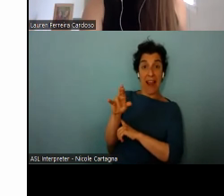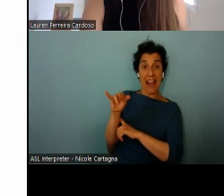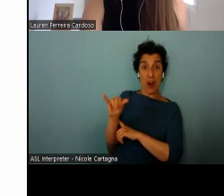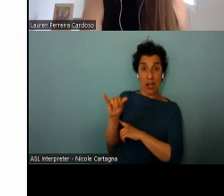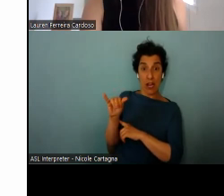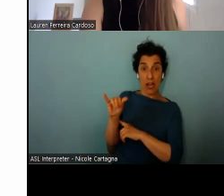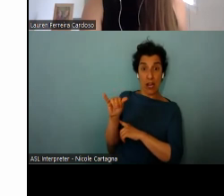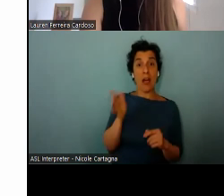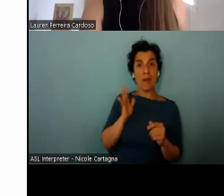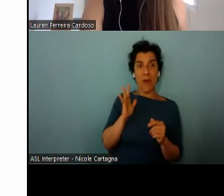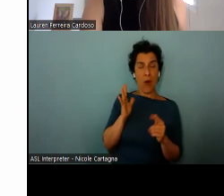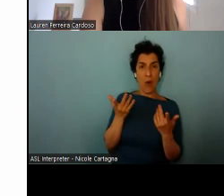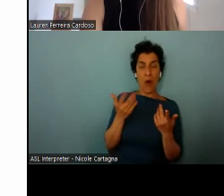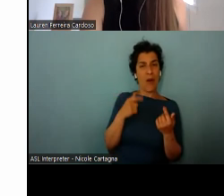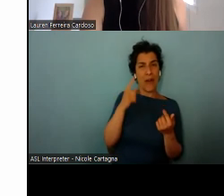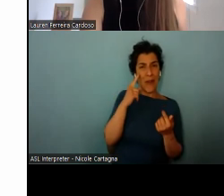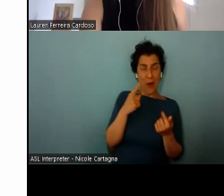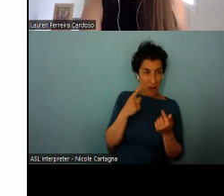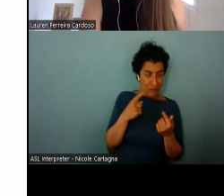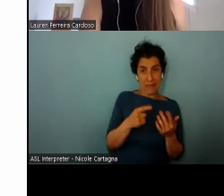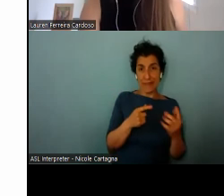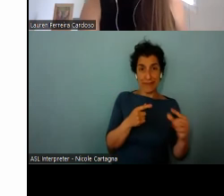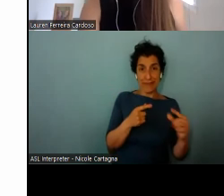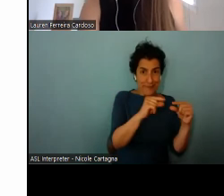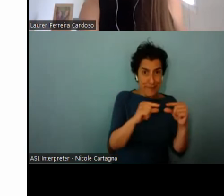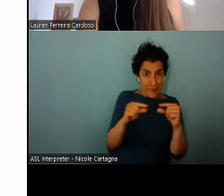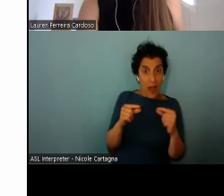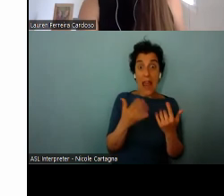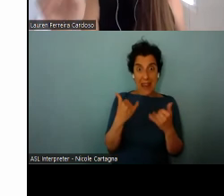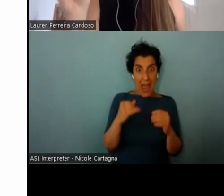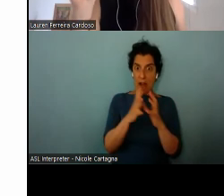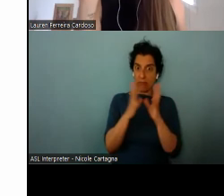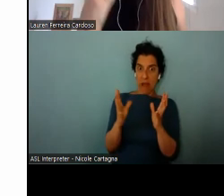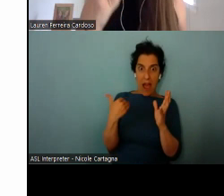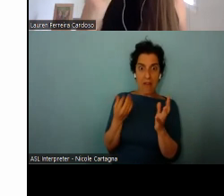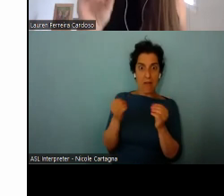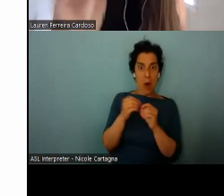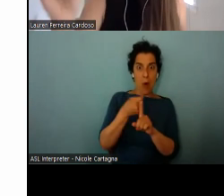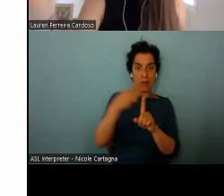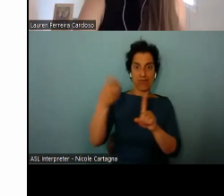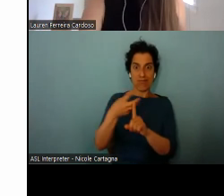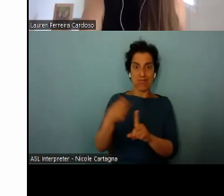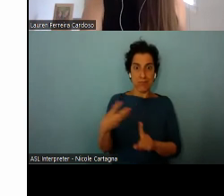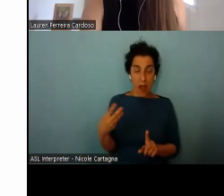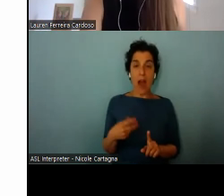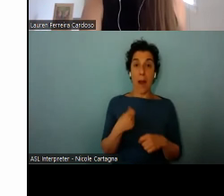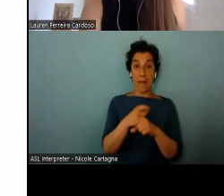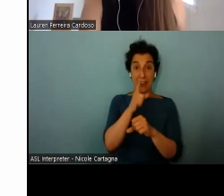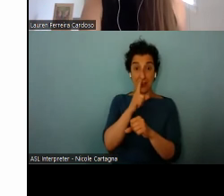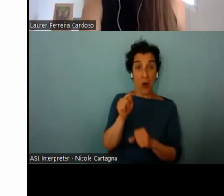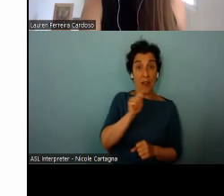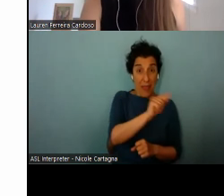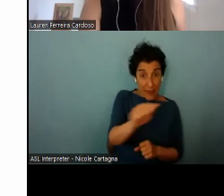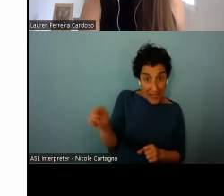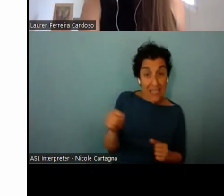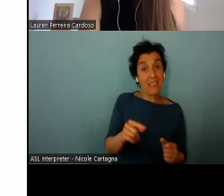wildest imaginations, we would never have data to be able to tell that story. And by deliberately making sure that these are folks who were